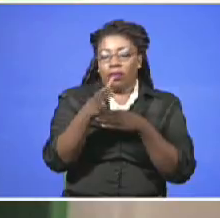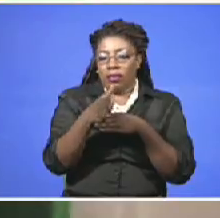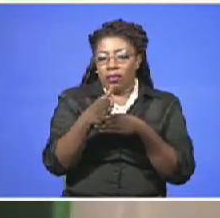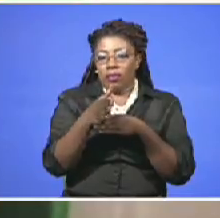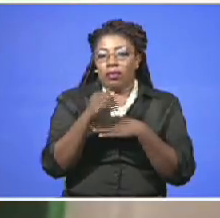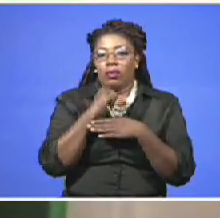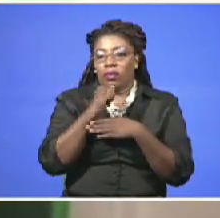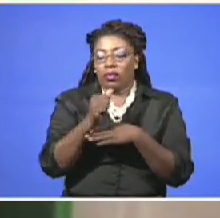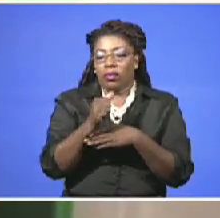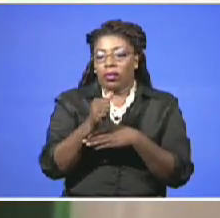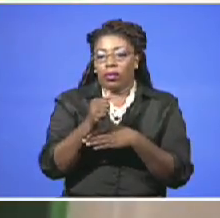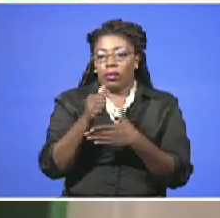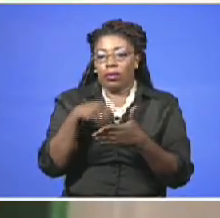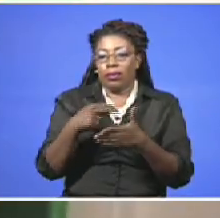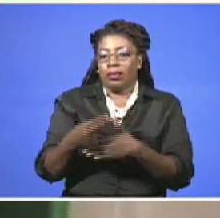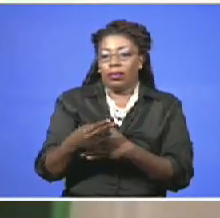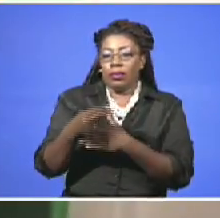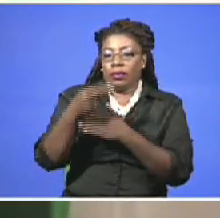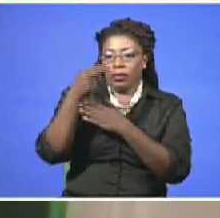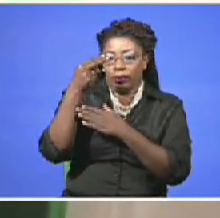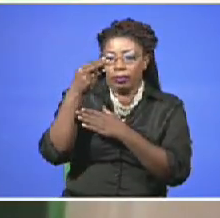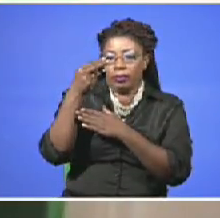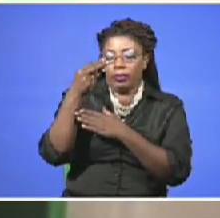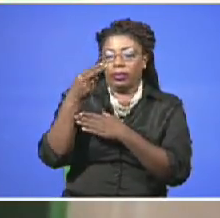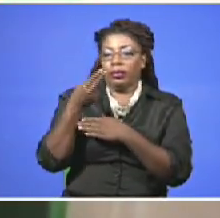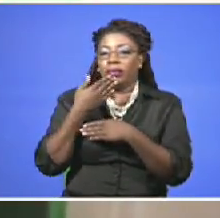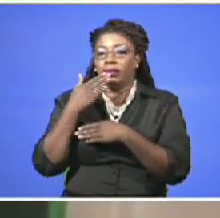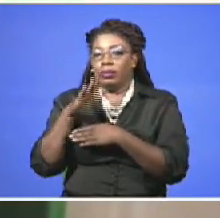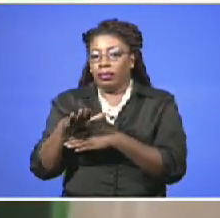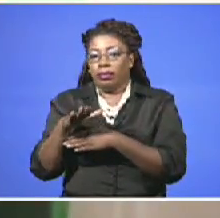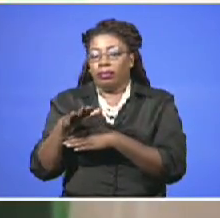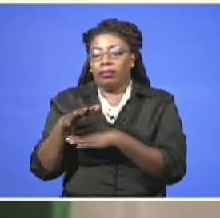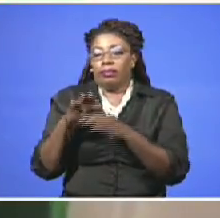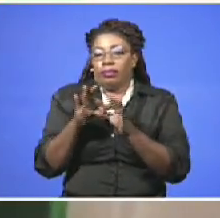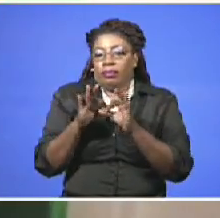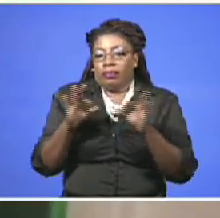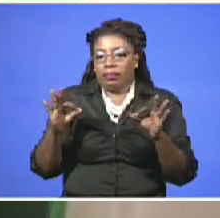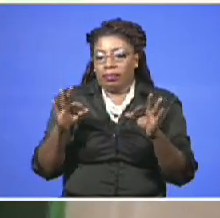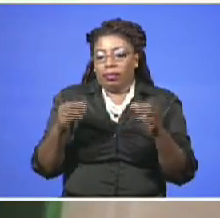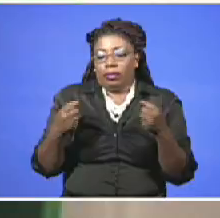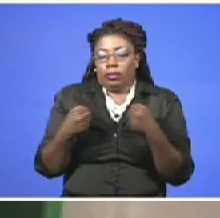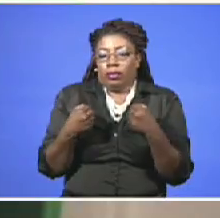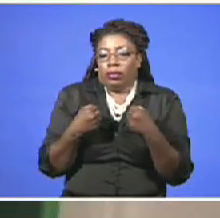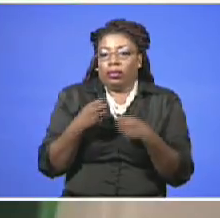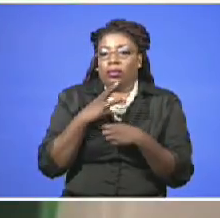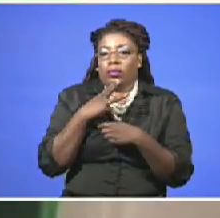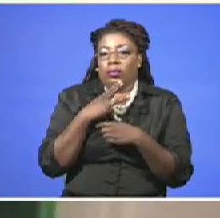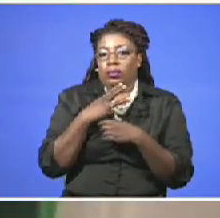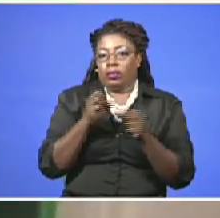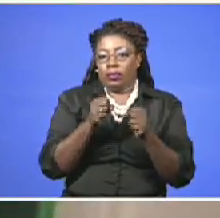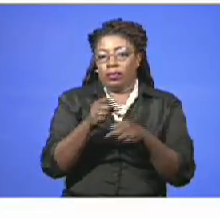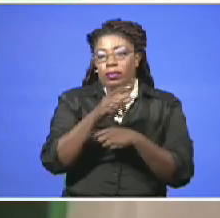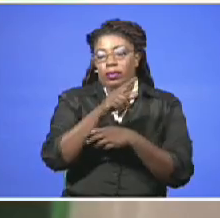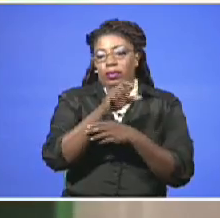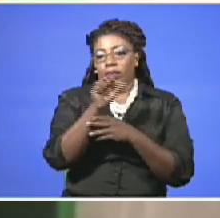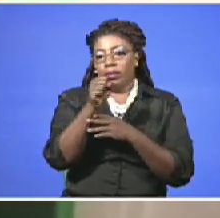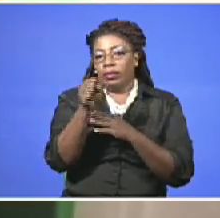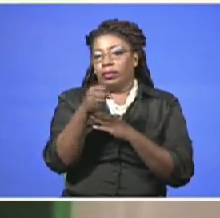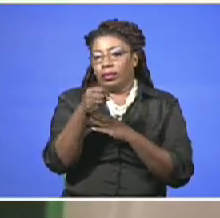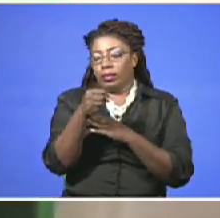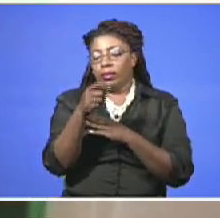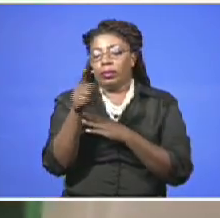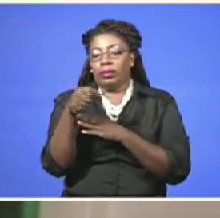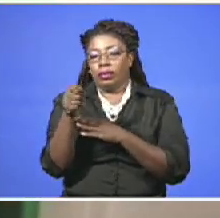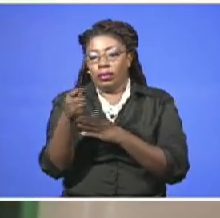not high in what we would call bad fats, and the cold water fish especially, like salmon, tuna, mackerel. We know